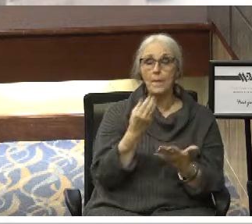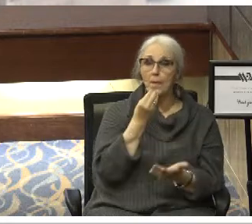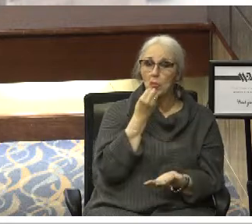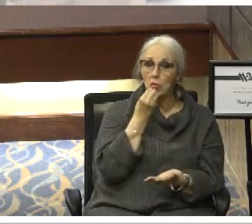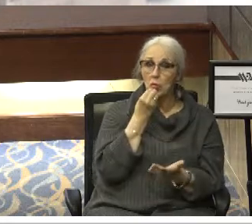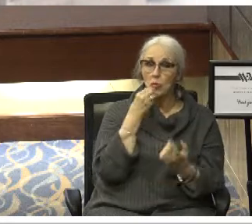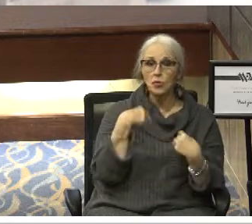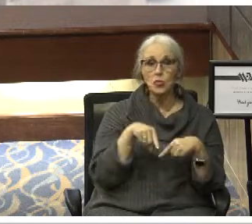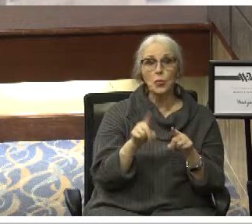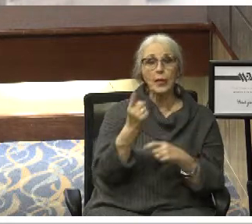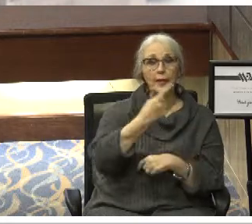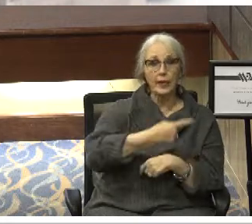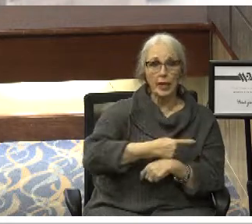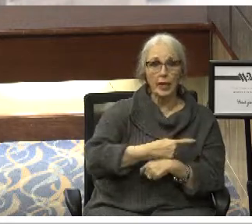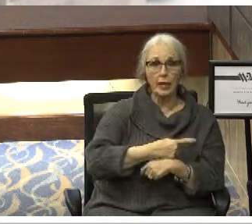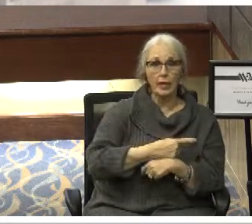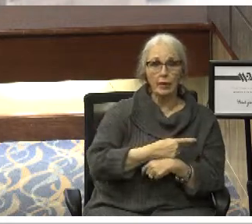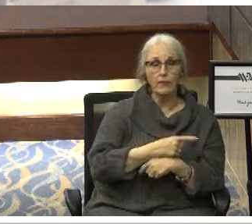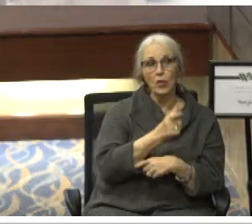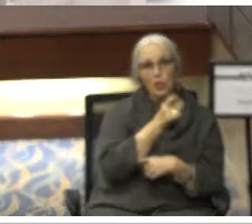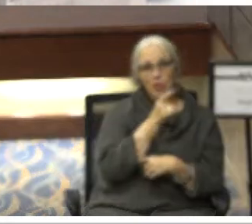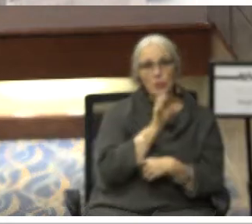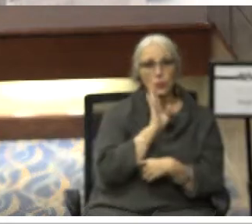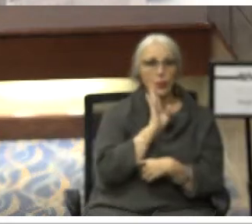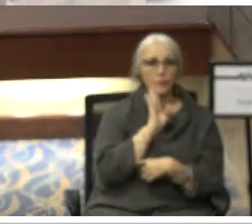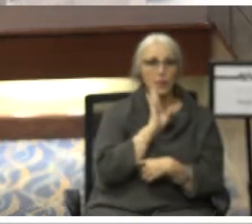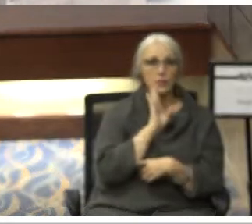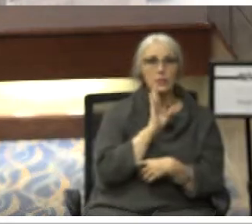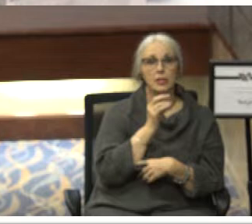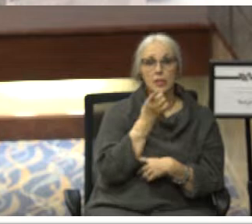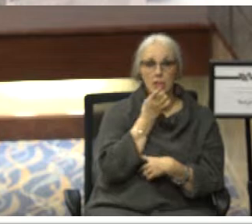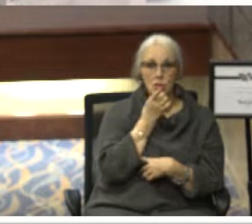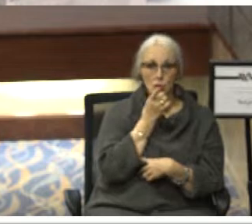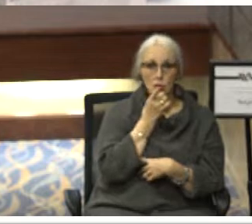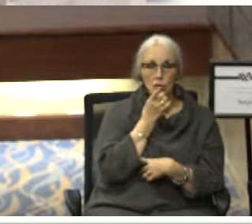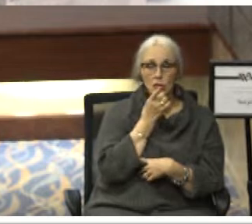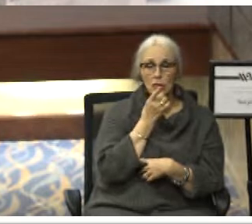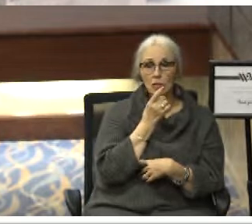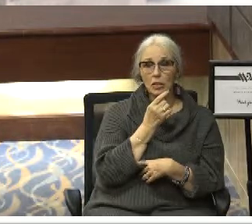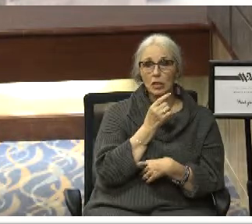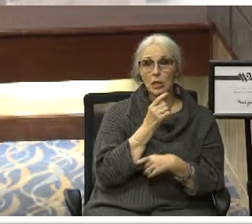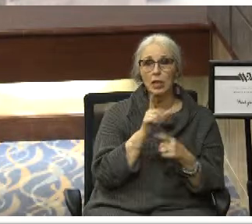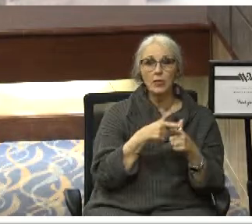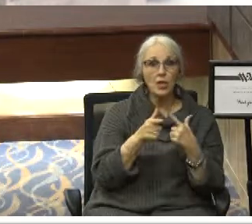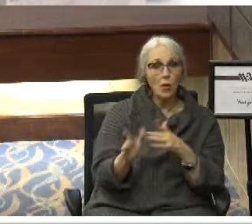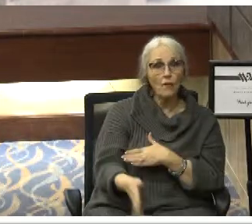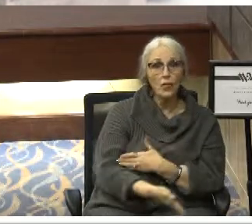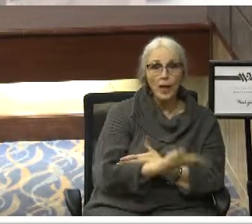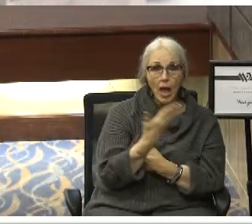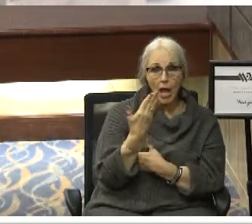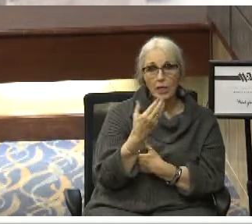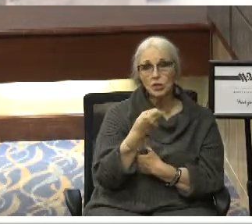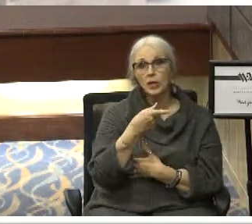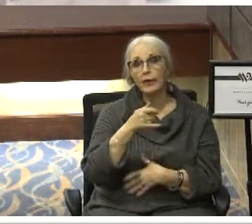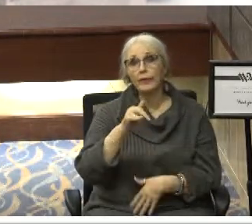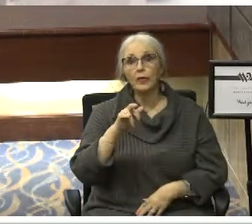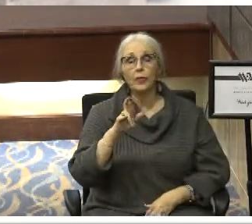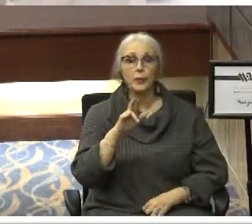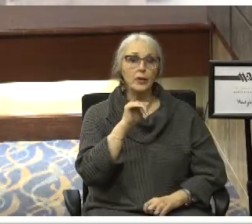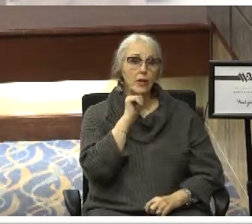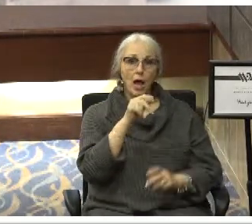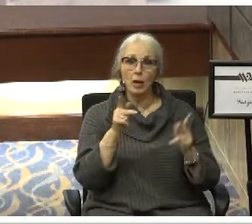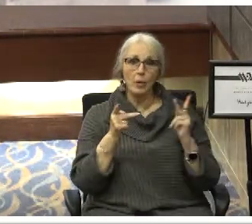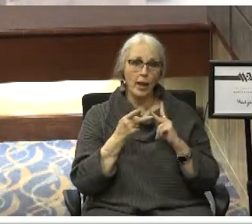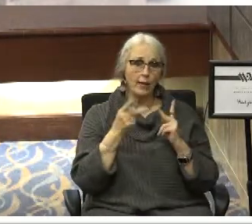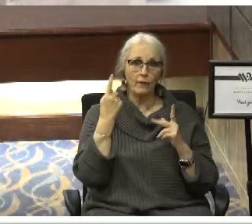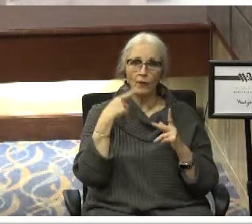day for lunch, breakfast, and dinner, and then they provide overnight shelter, but they do not provide a place for people to